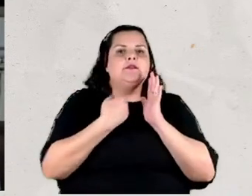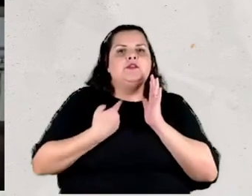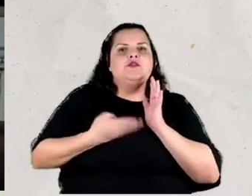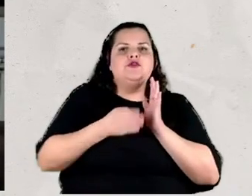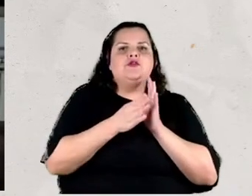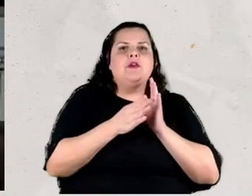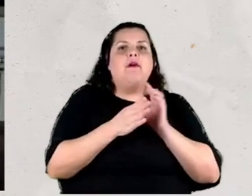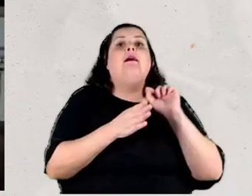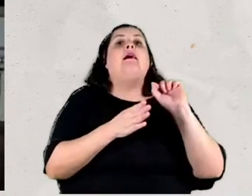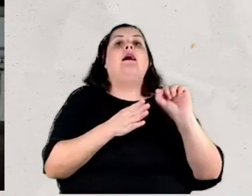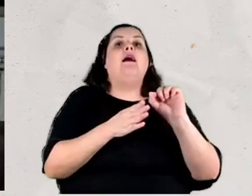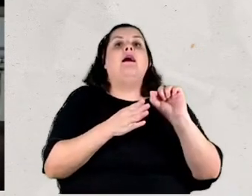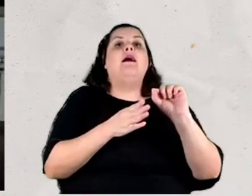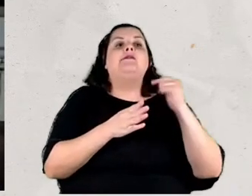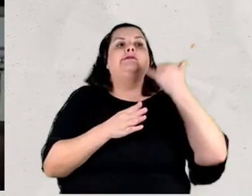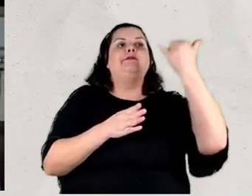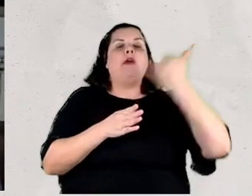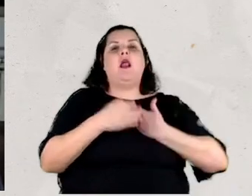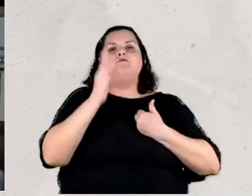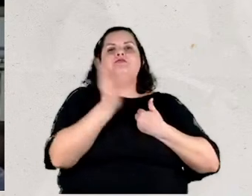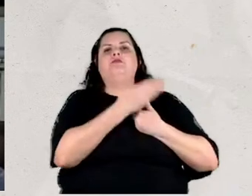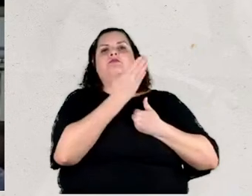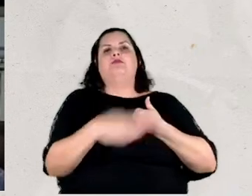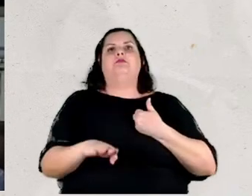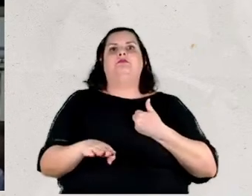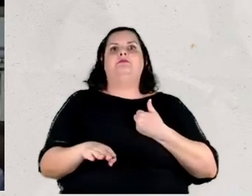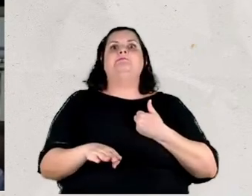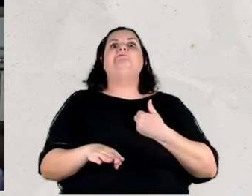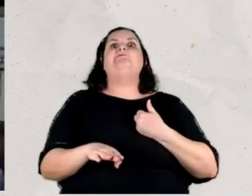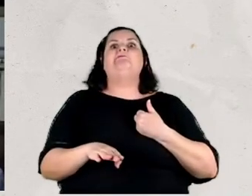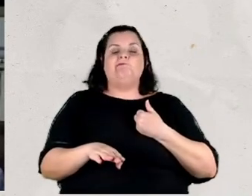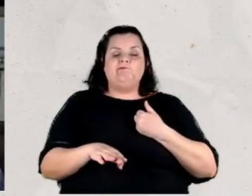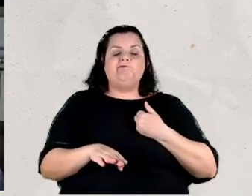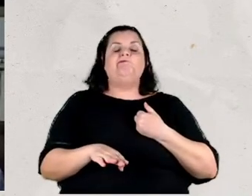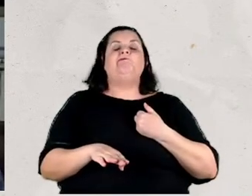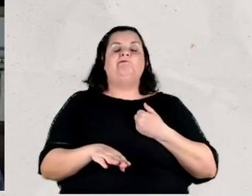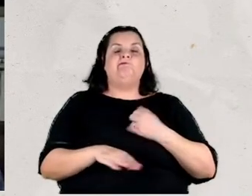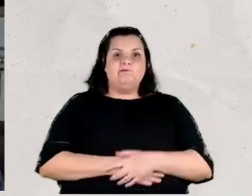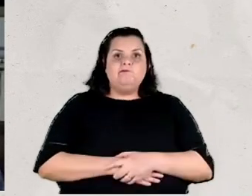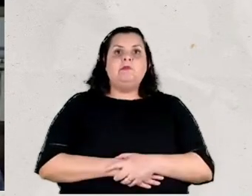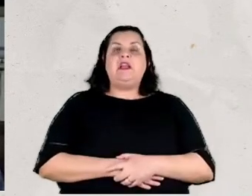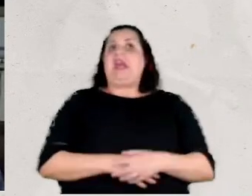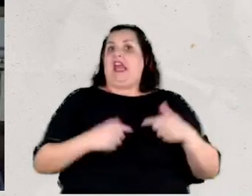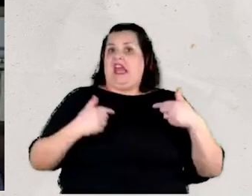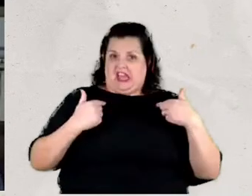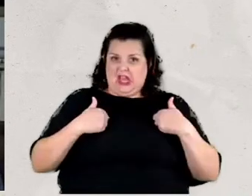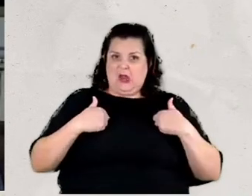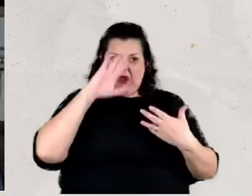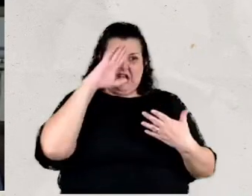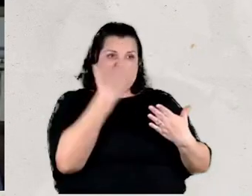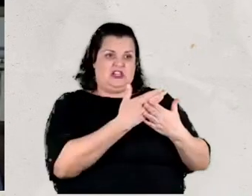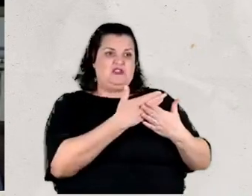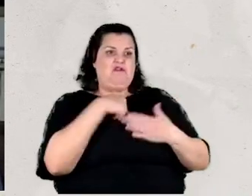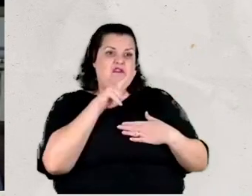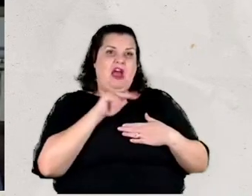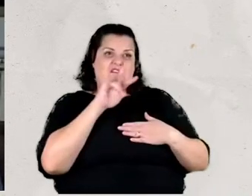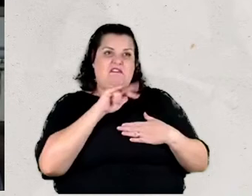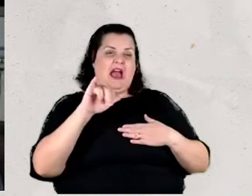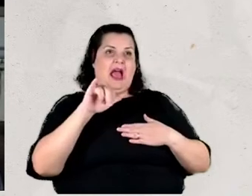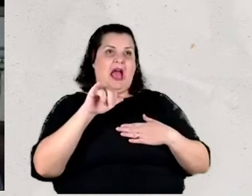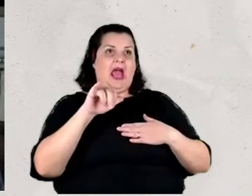I didn't expect anything to even come out of the meeting. So I'm really looking for conversations